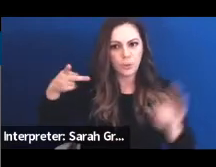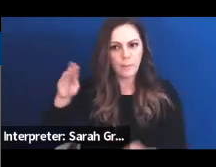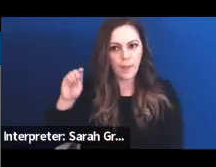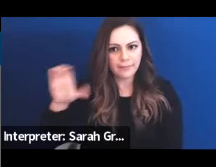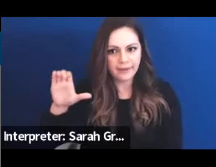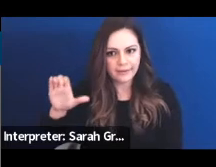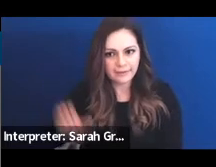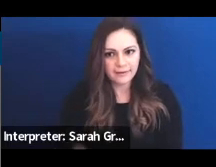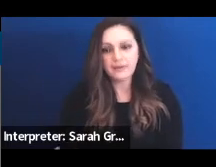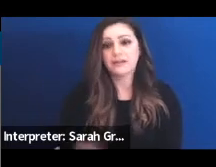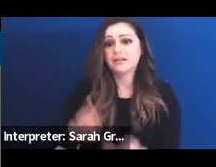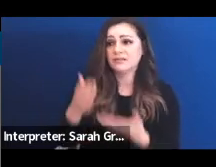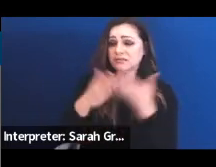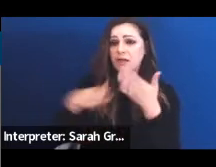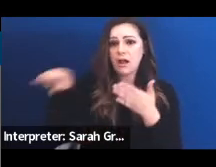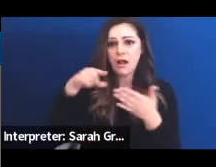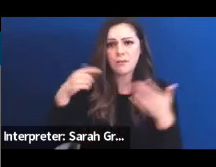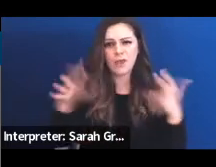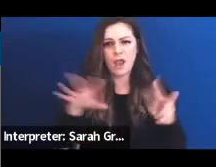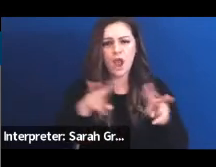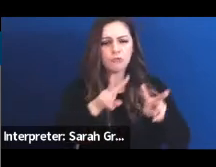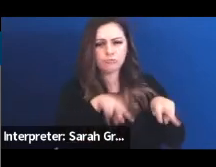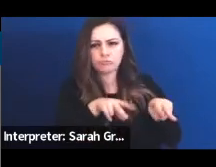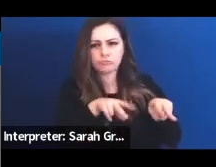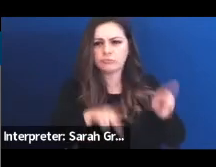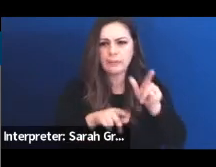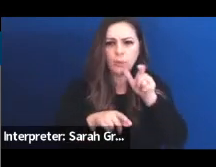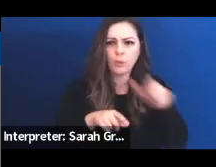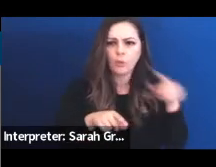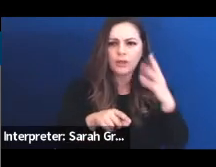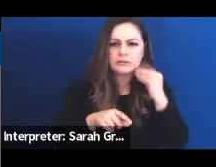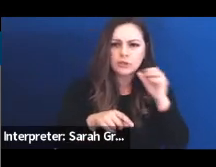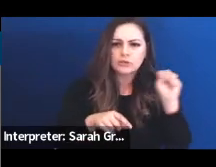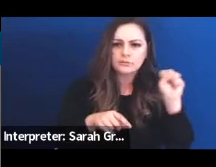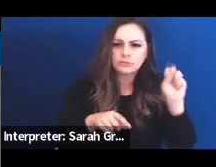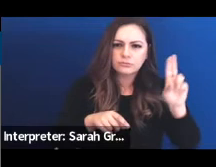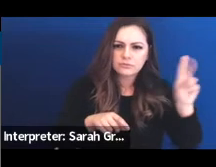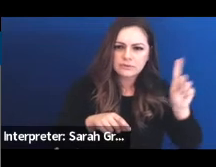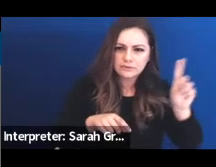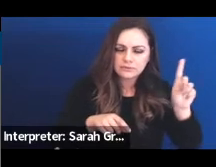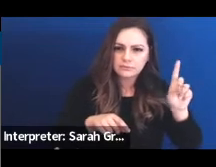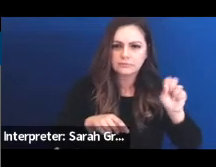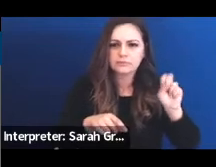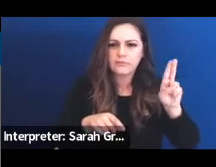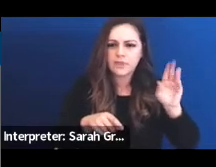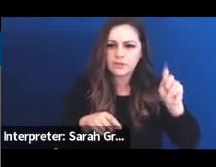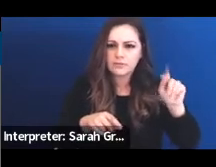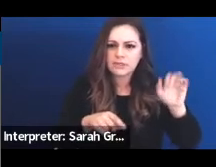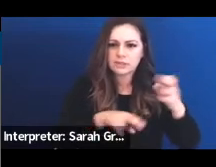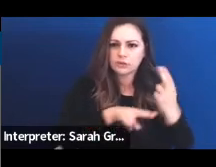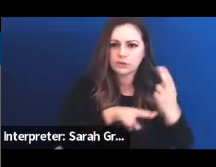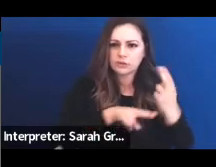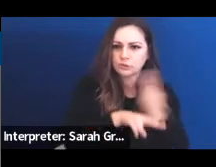for people who have a substance use or opioid use disorder. So this intervention has three main